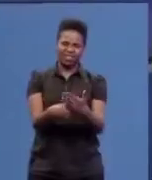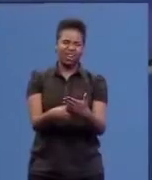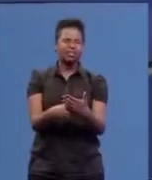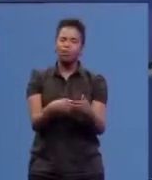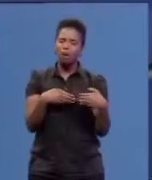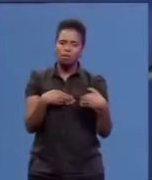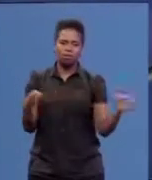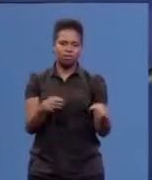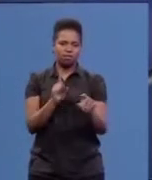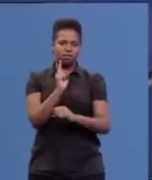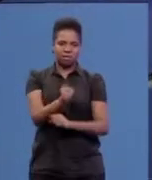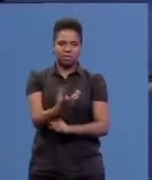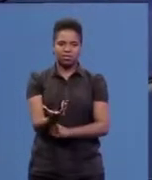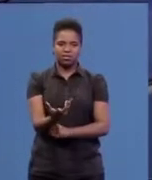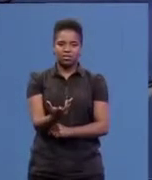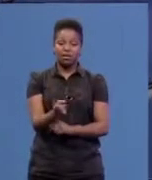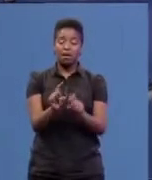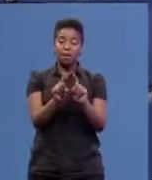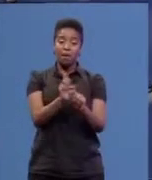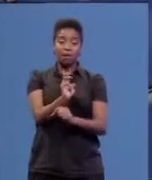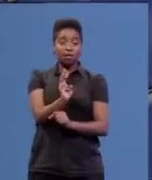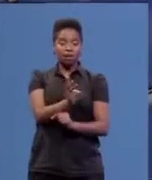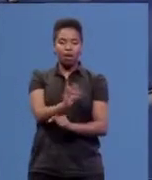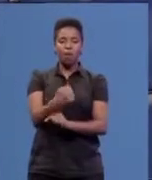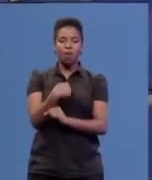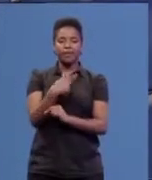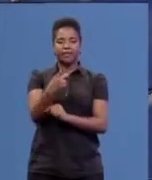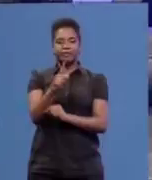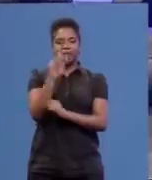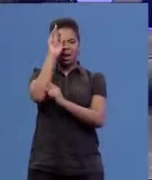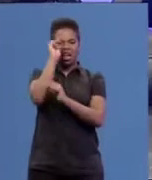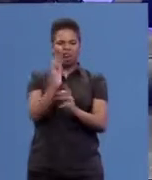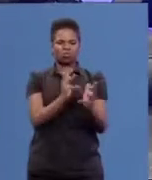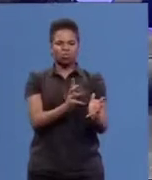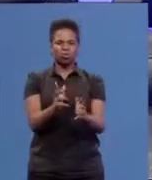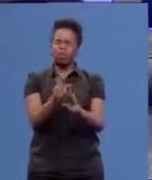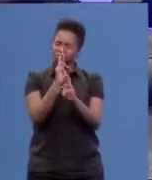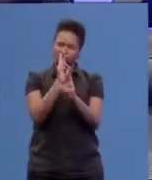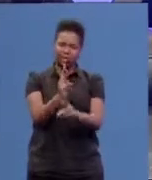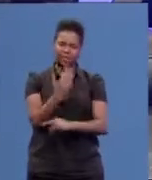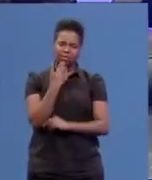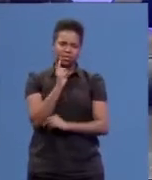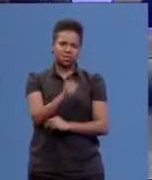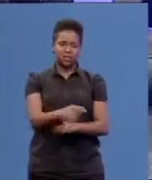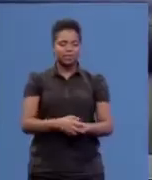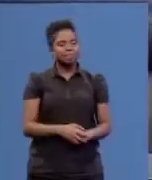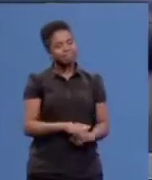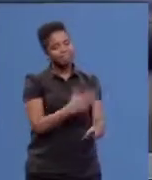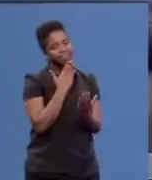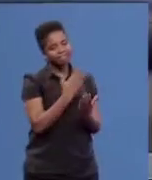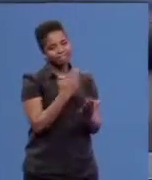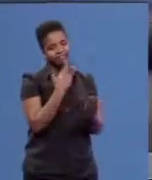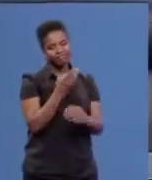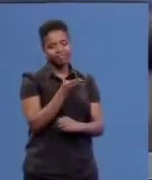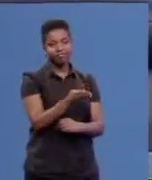but funeka silumke singamkhi esiqweni utata uMandela. Singamkhi esiqweni simhloniphe. Siyabulela ngobukho bakho Mthetho, siyathemba